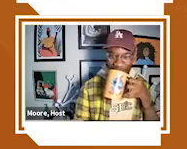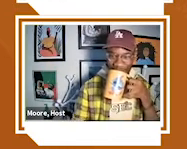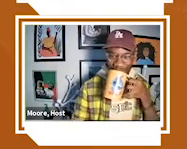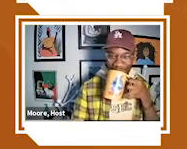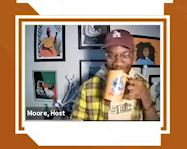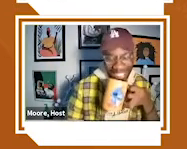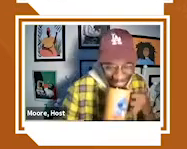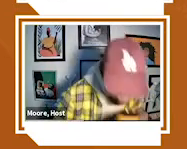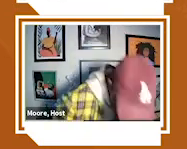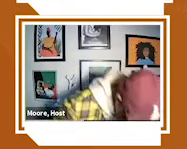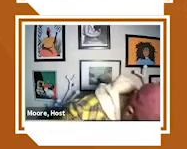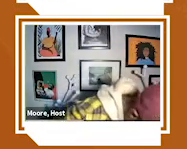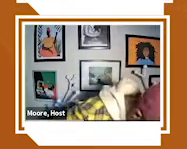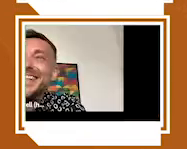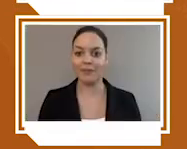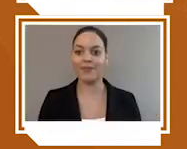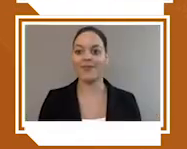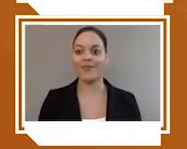much.